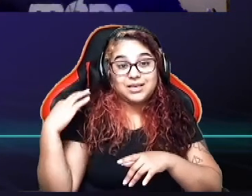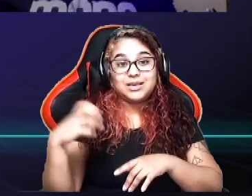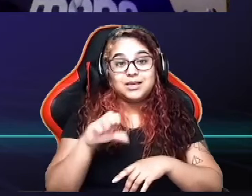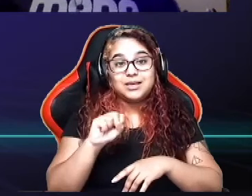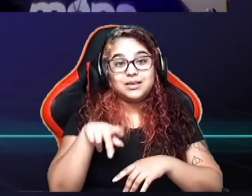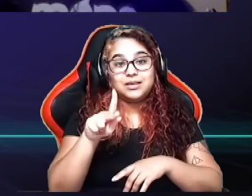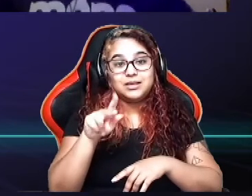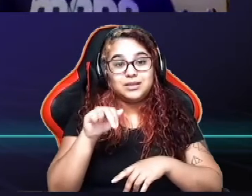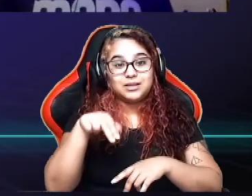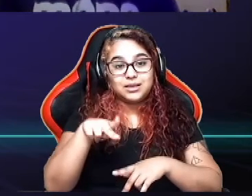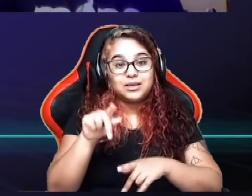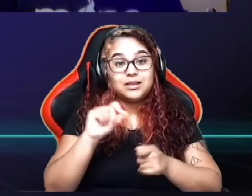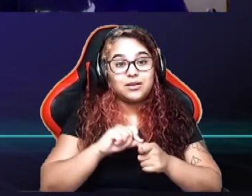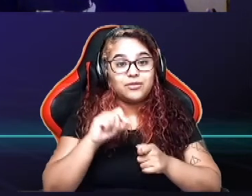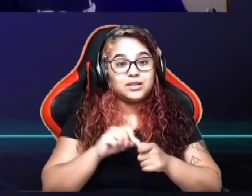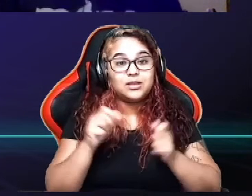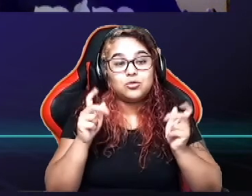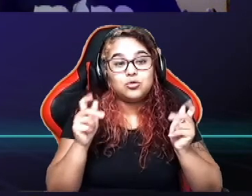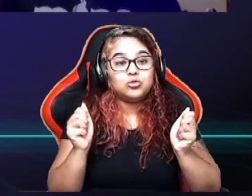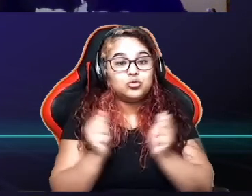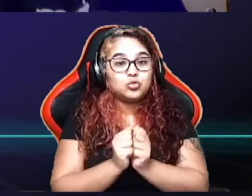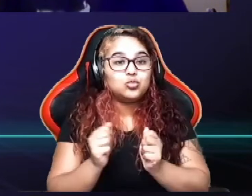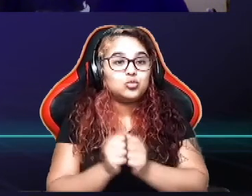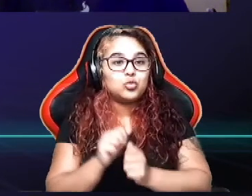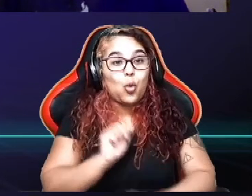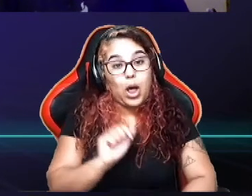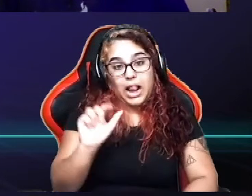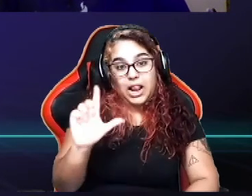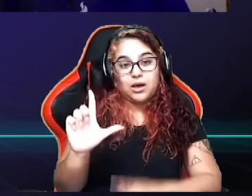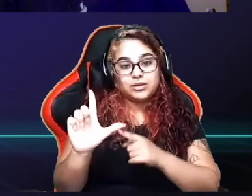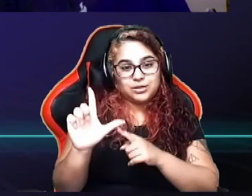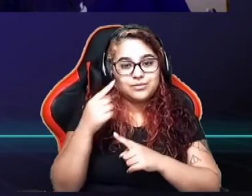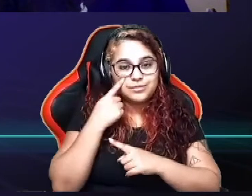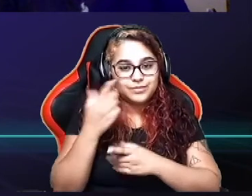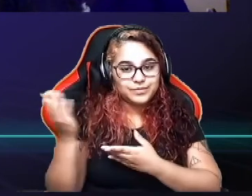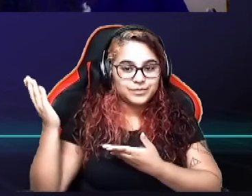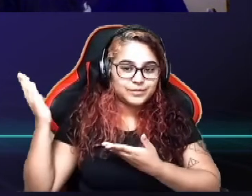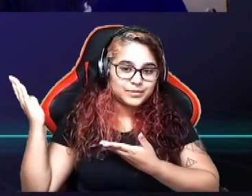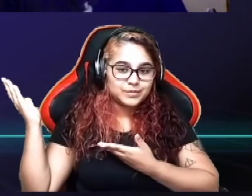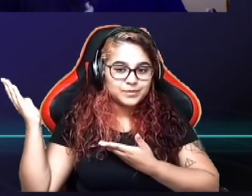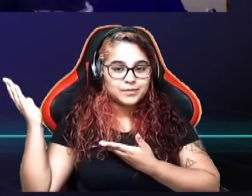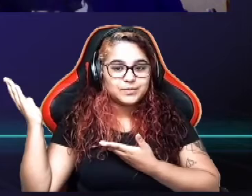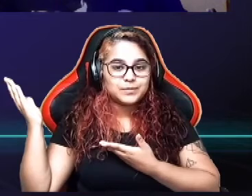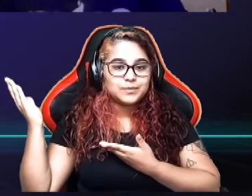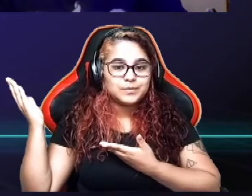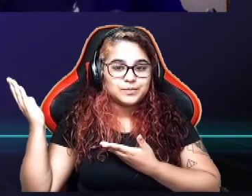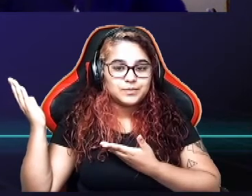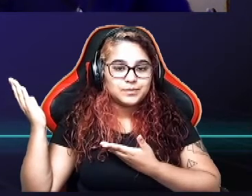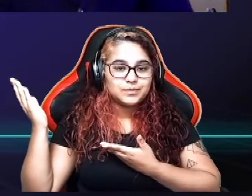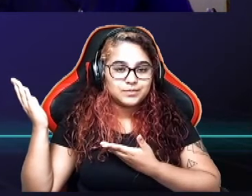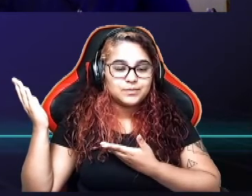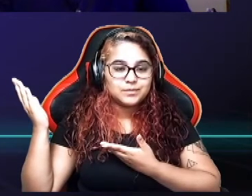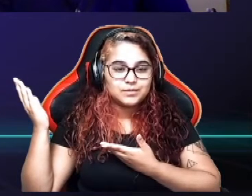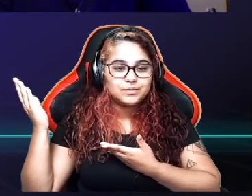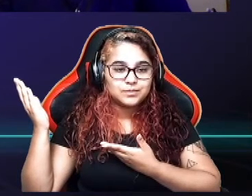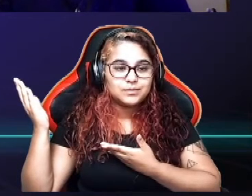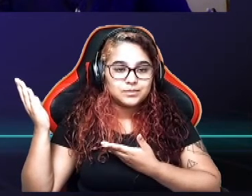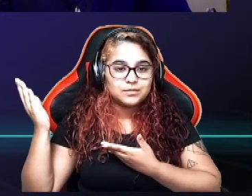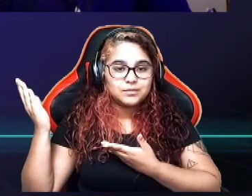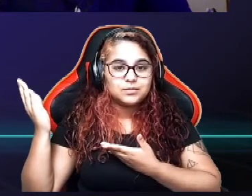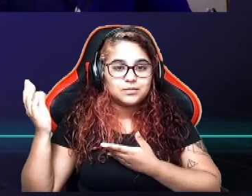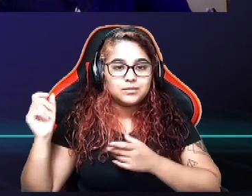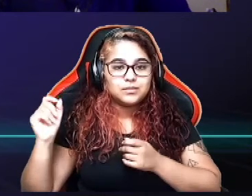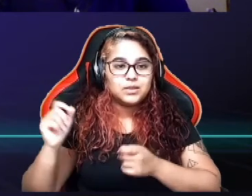had mentioned, some of the skins that we're working together on with Loud. We have some previews there on a map. There's a screenshot, and the